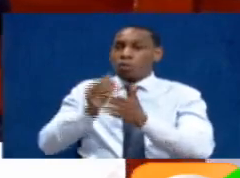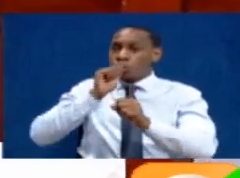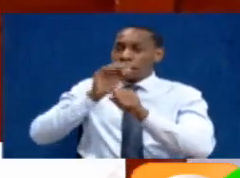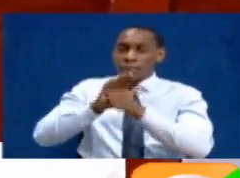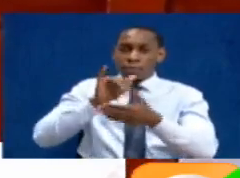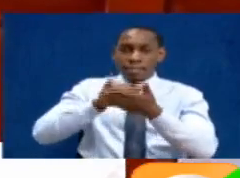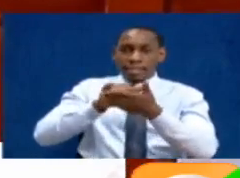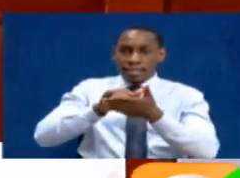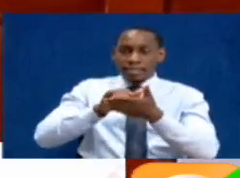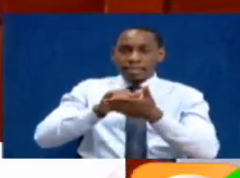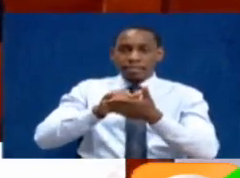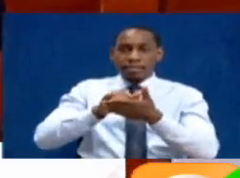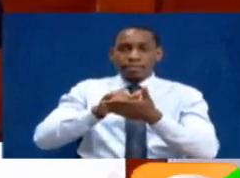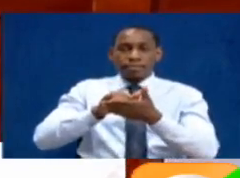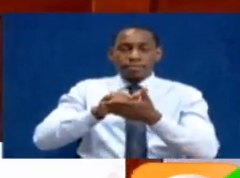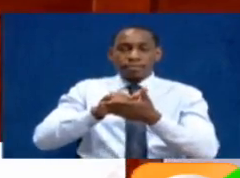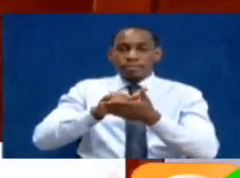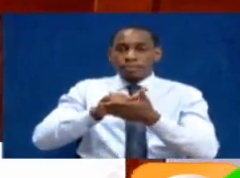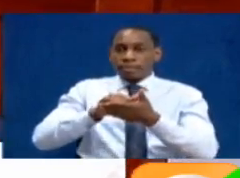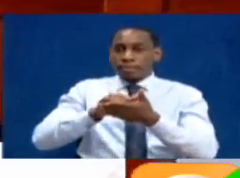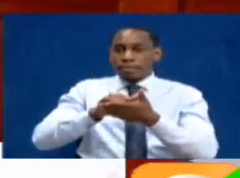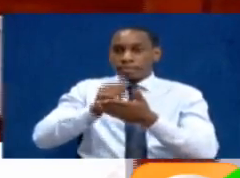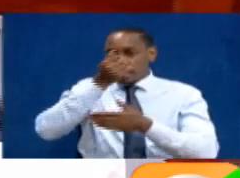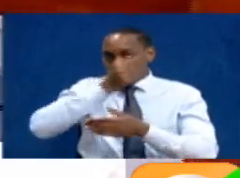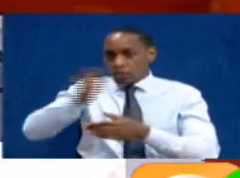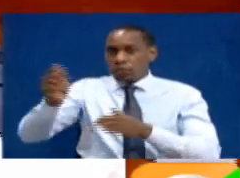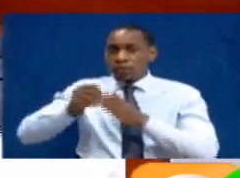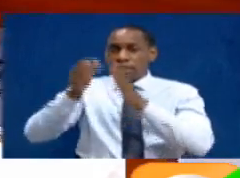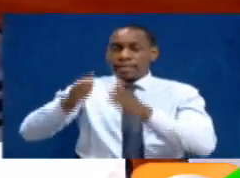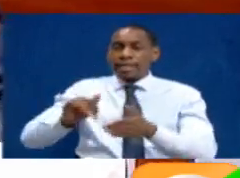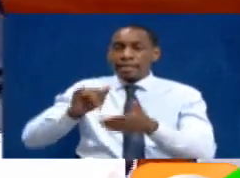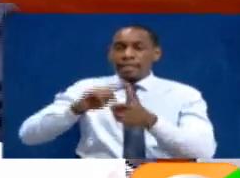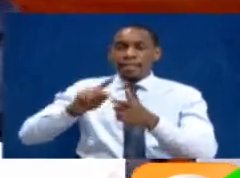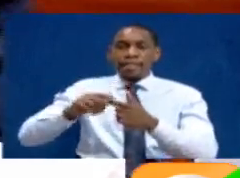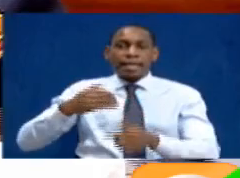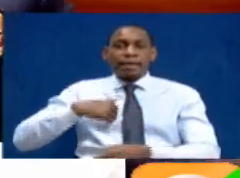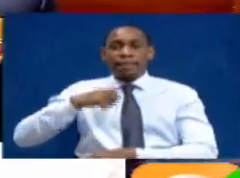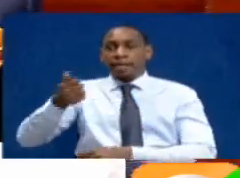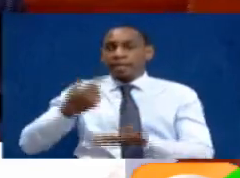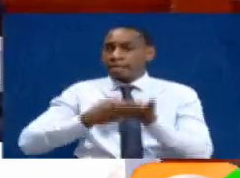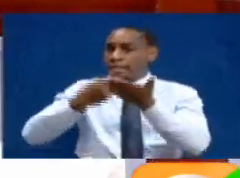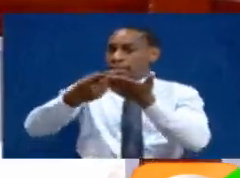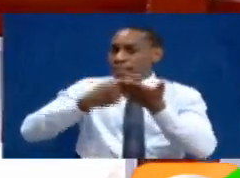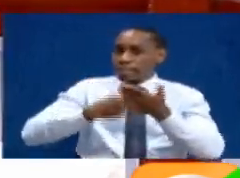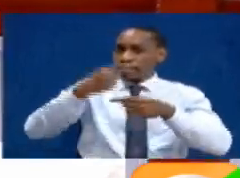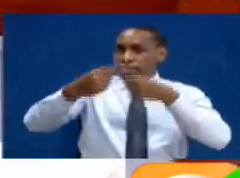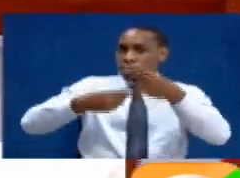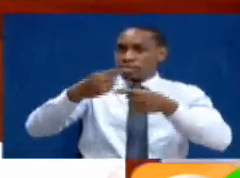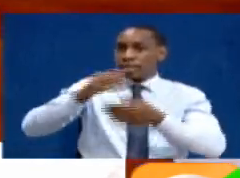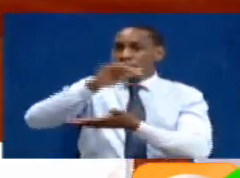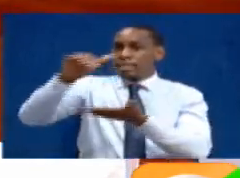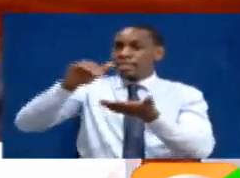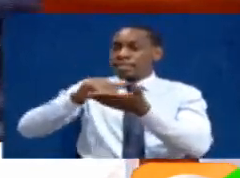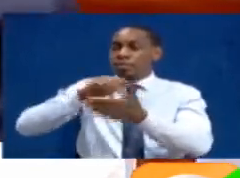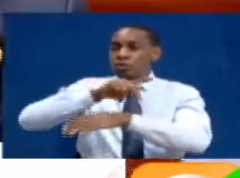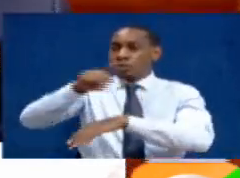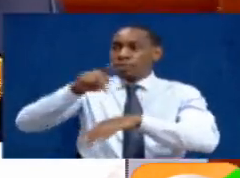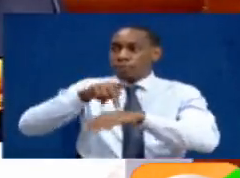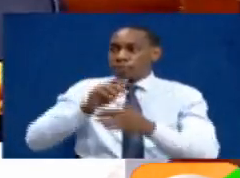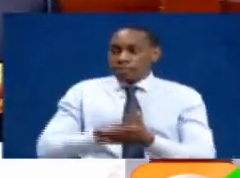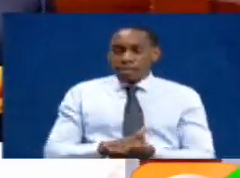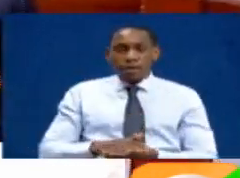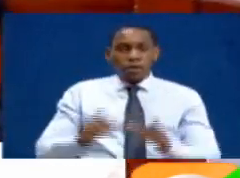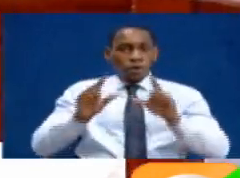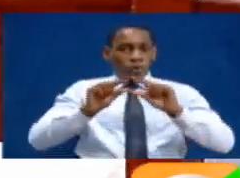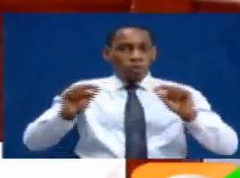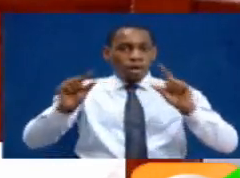throw the one you have and then you will be able to get another one. Those debates are the debate, such debate is going on in Central Province. Yeah. So what